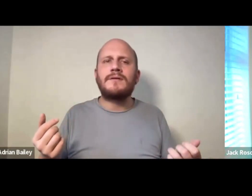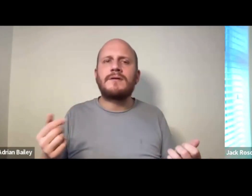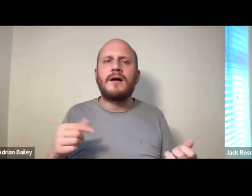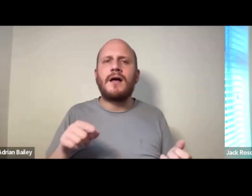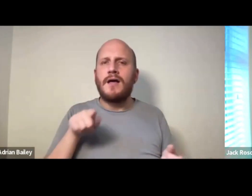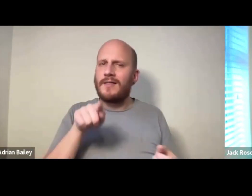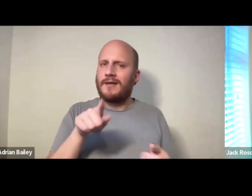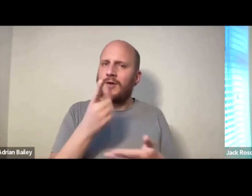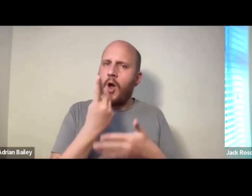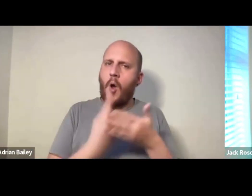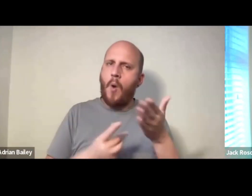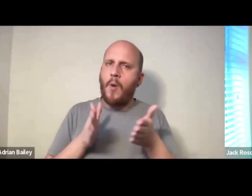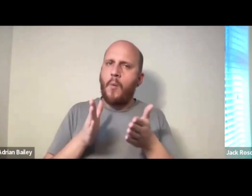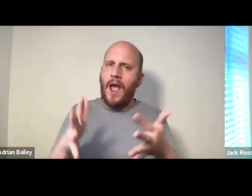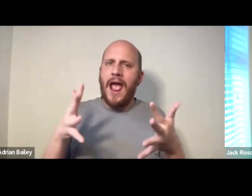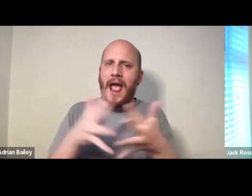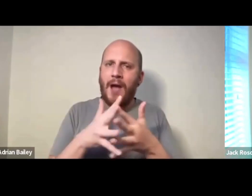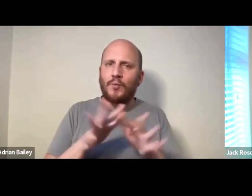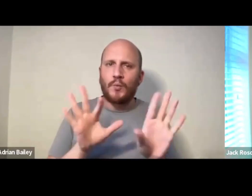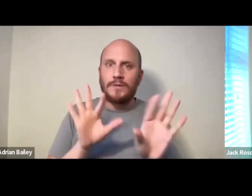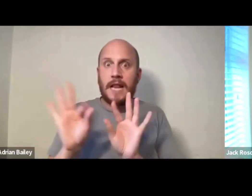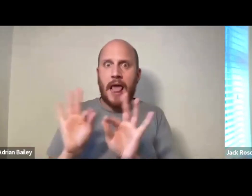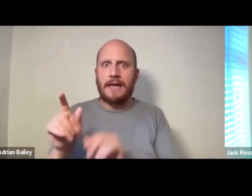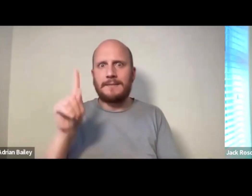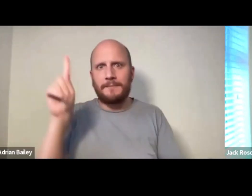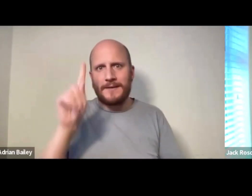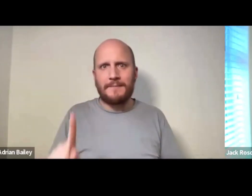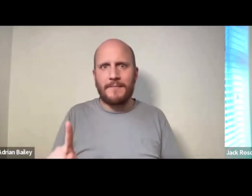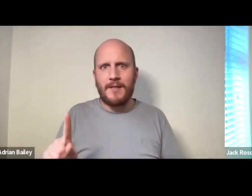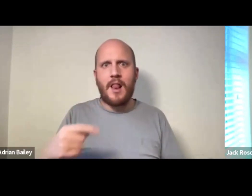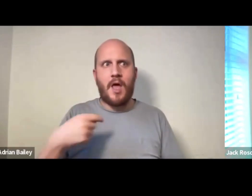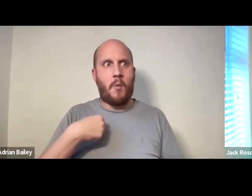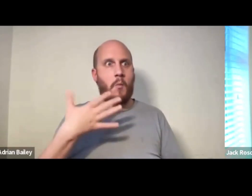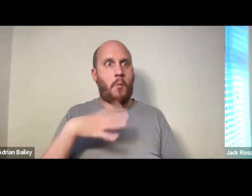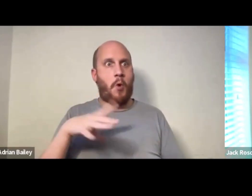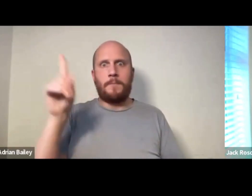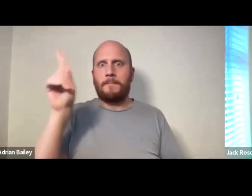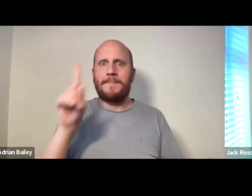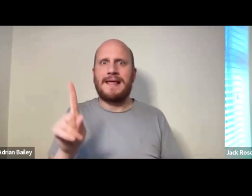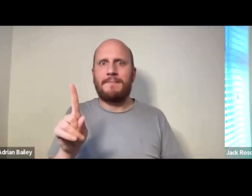that's the only way to really select people, as a person trying to get other people to take part.